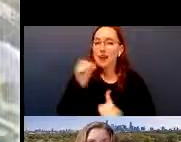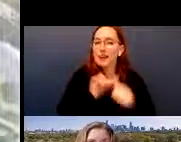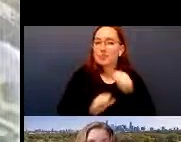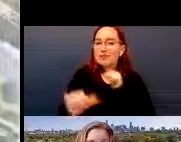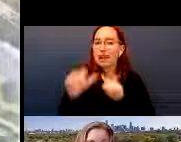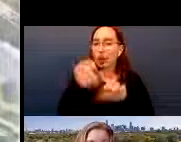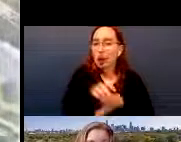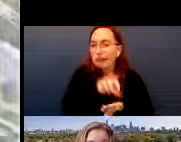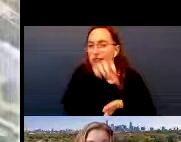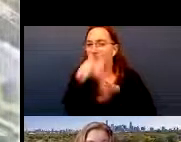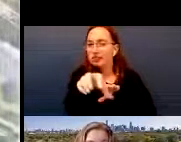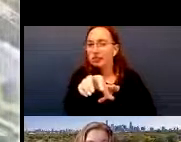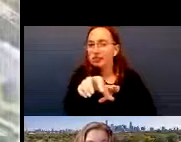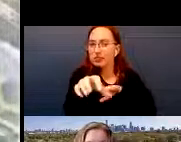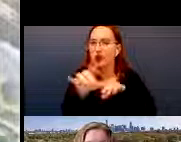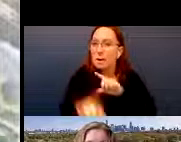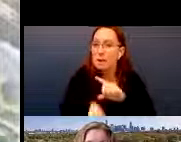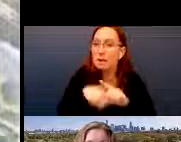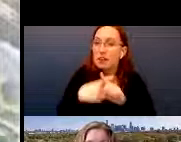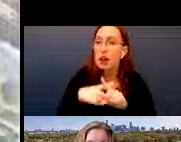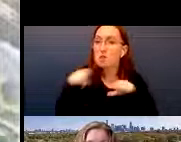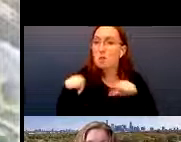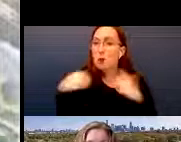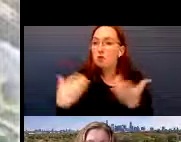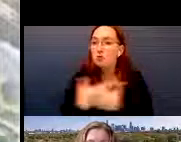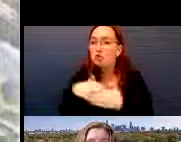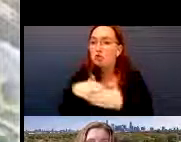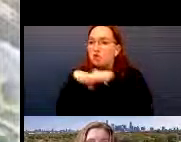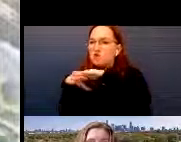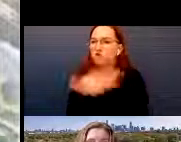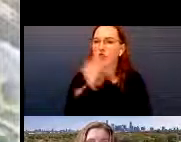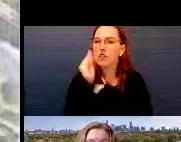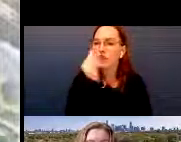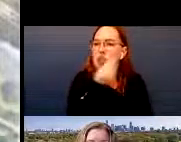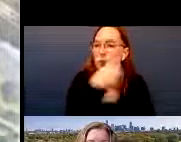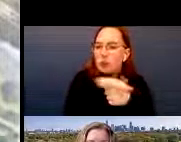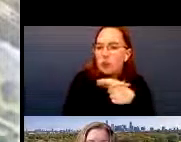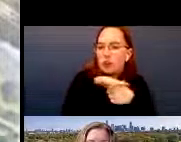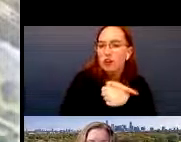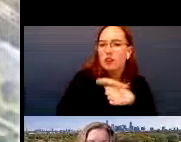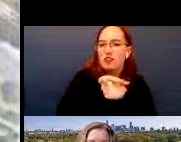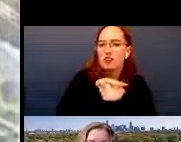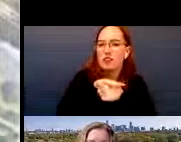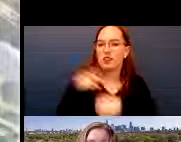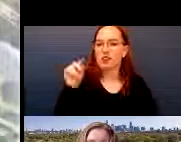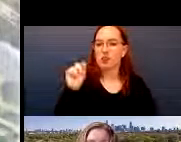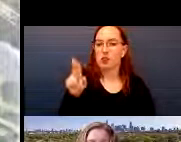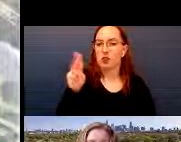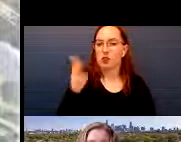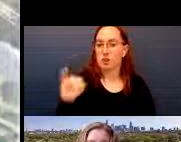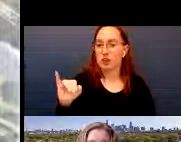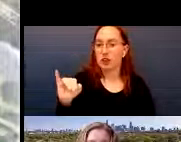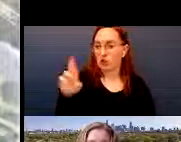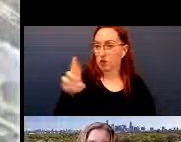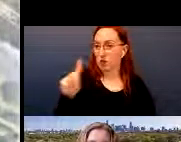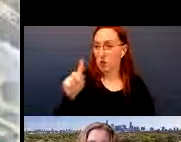entry for the Botanical Gardens. You can see a little hint of that here. And Toomey Road is connected with a